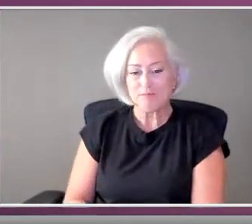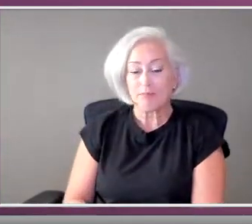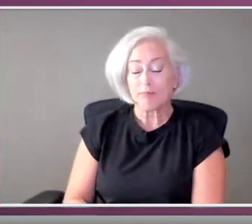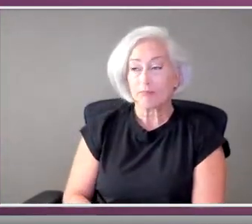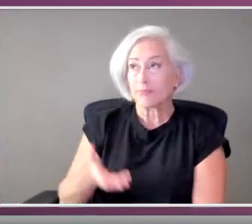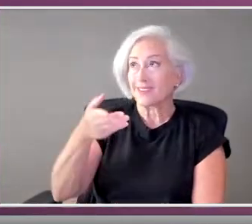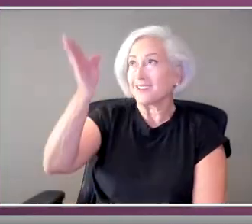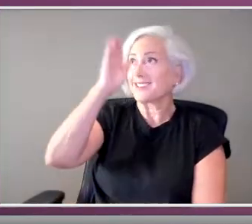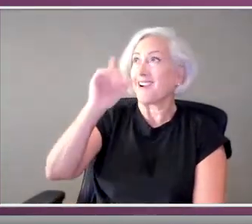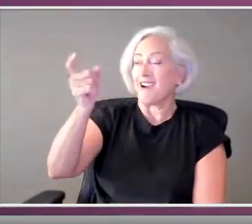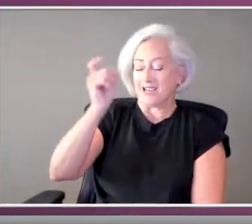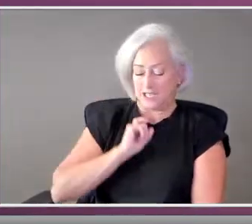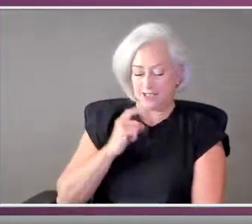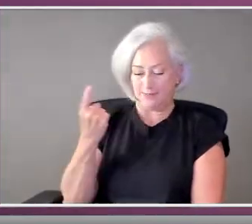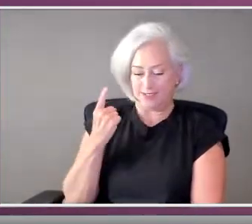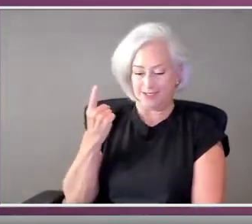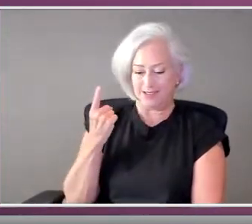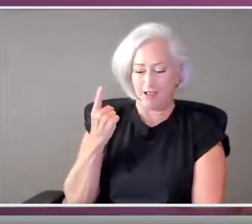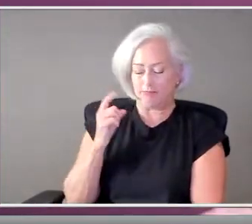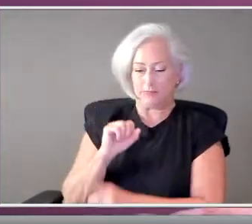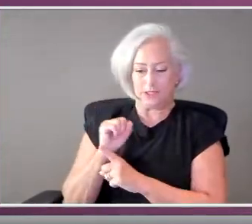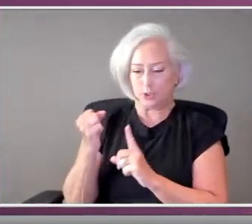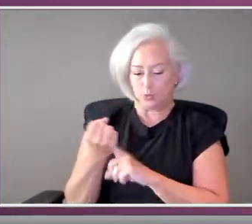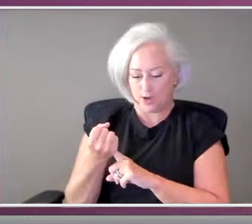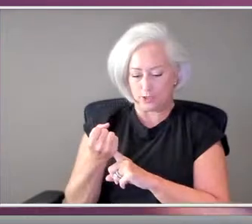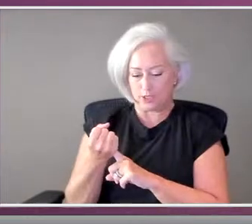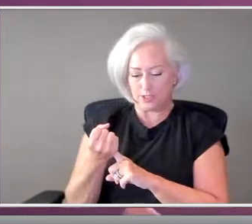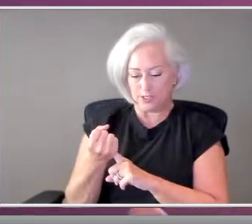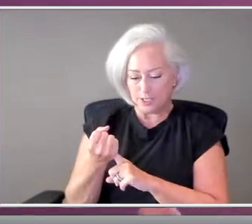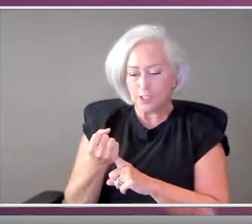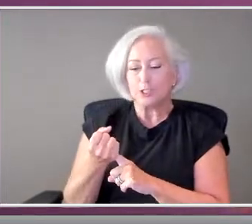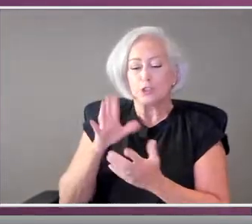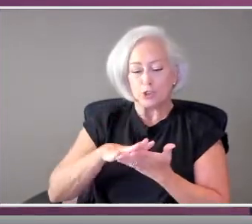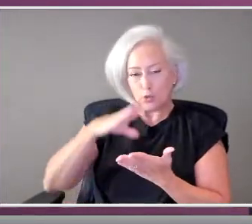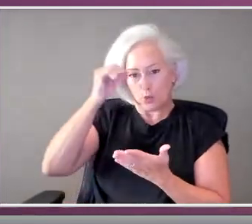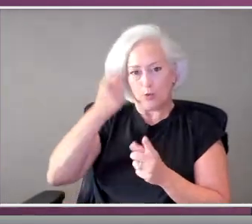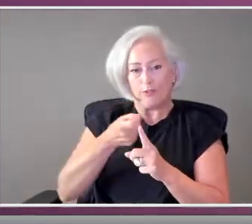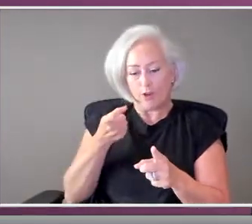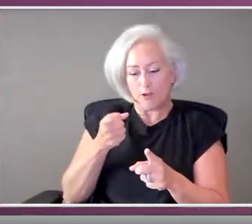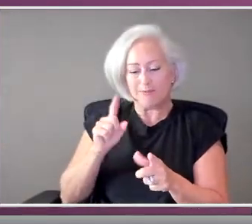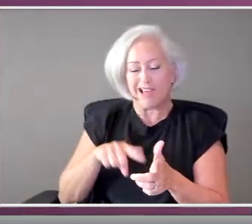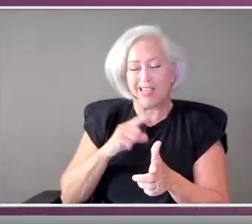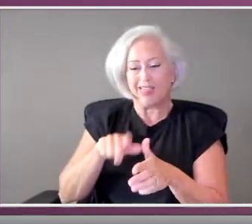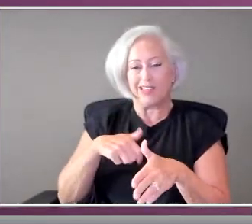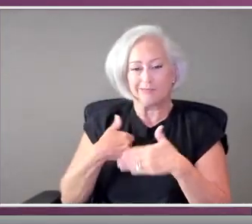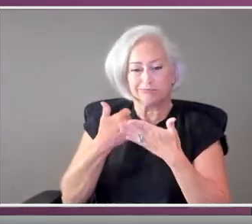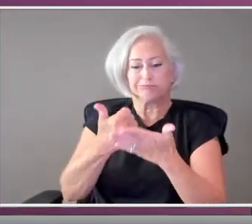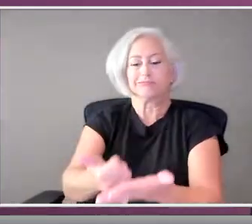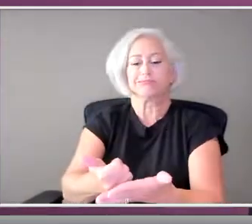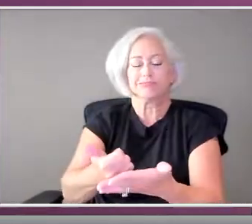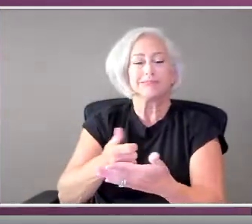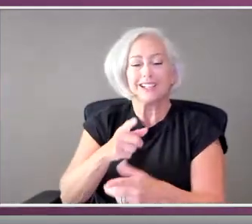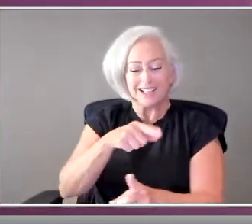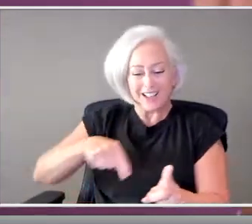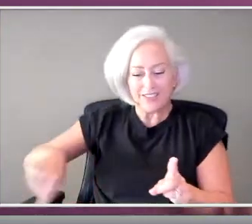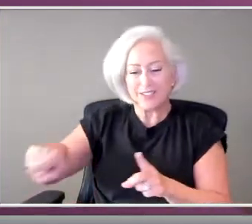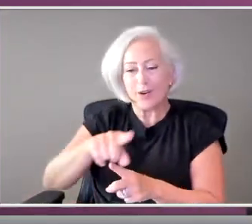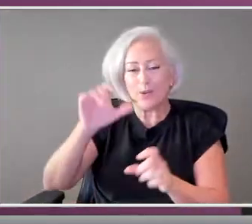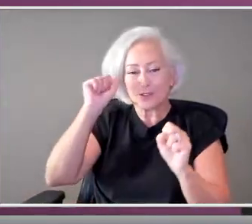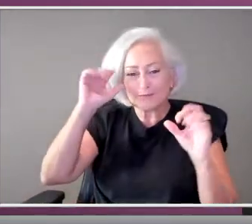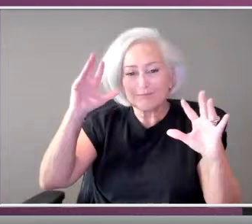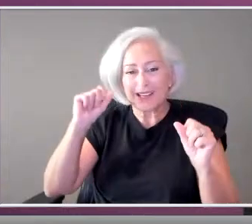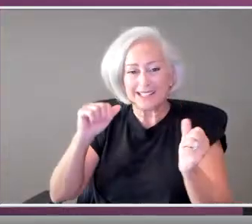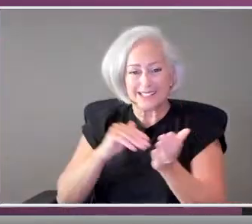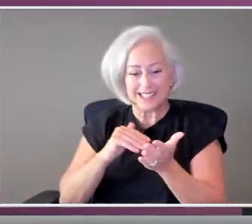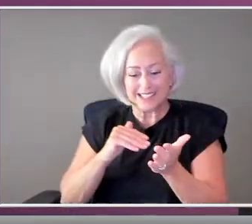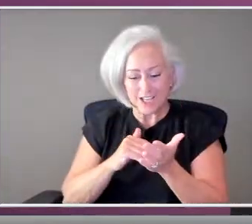path, for a reason. And He put all of these amazing doctors in my path. And I want to be able to say, you